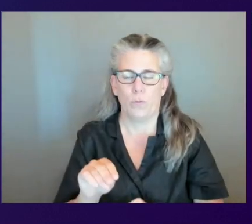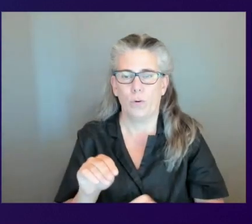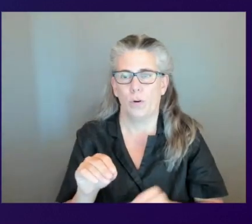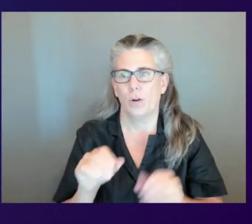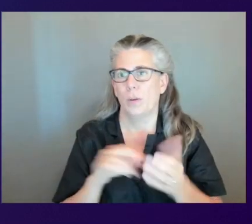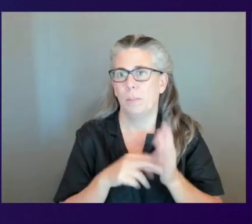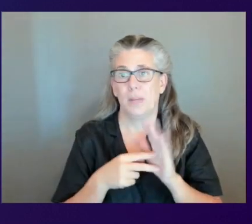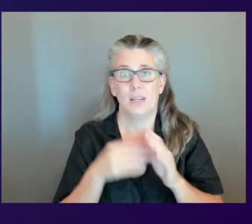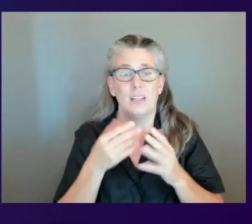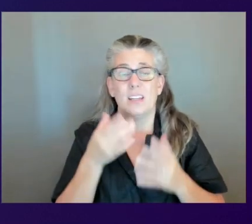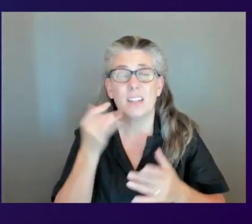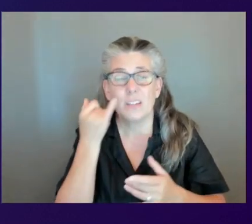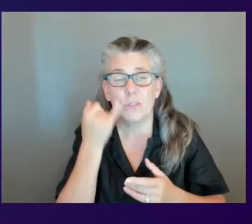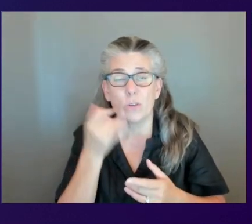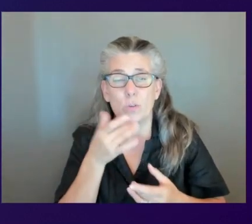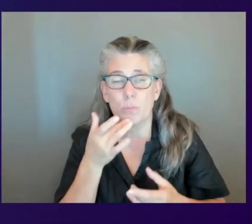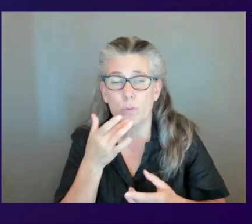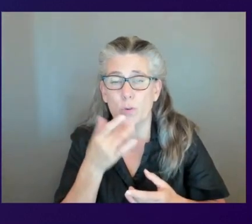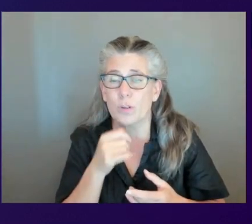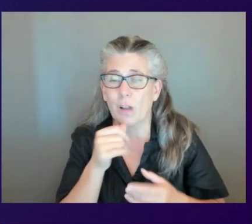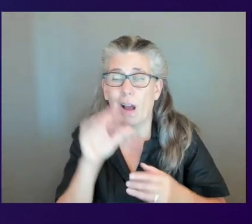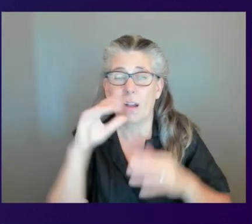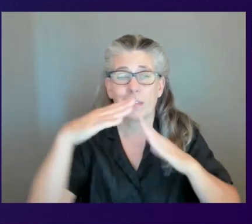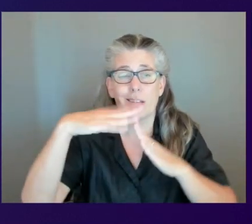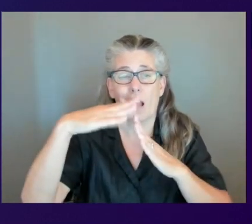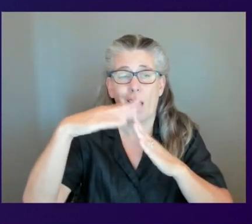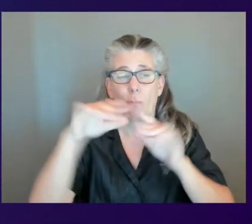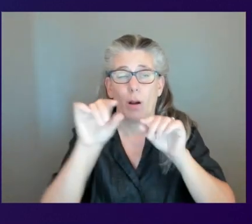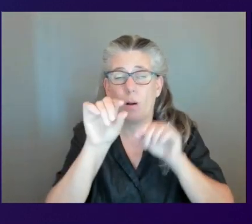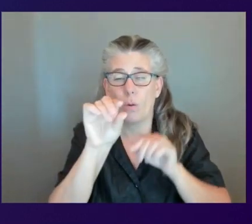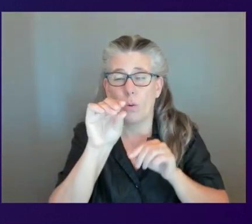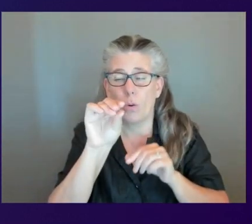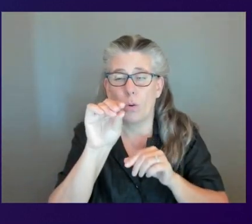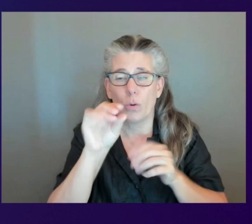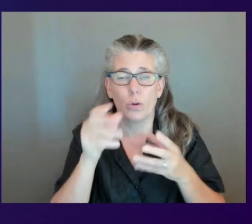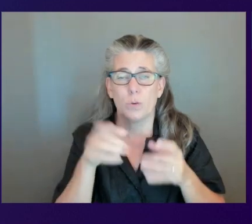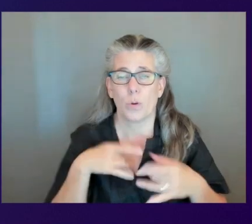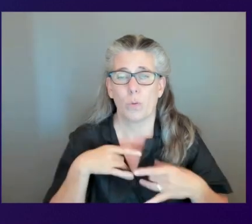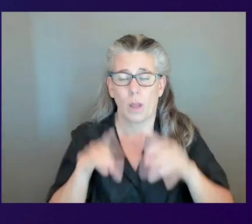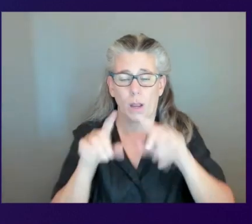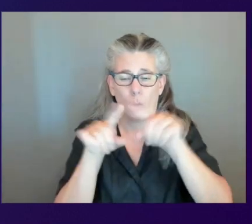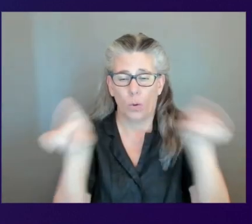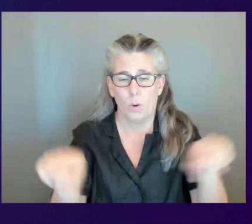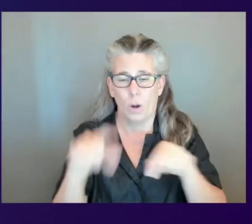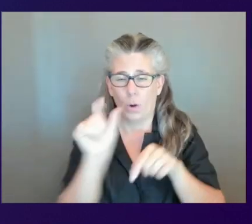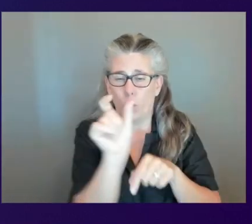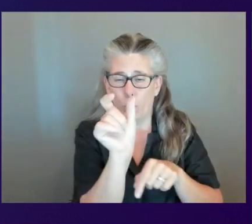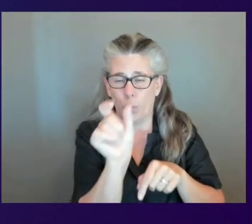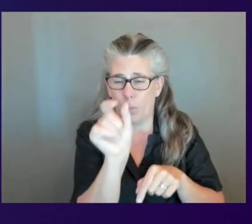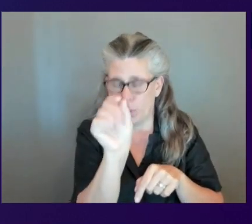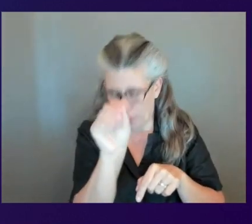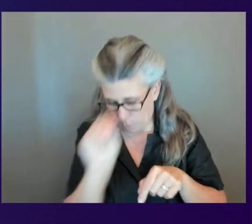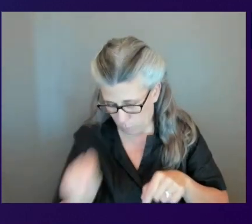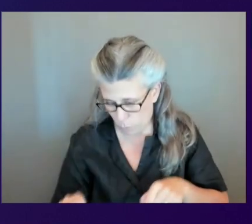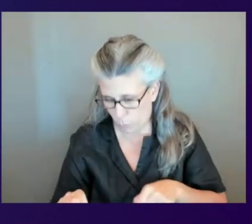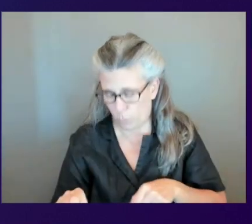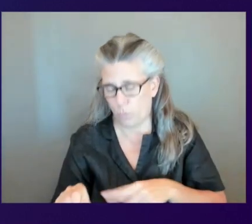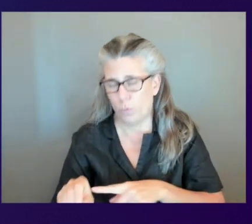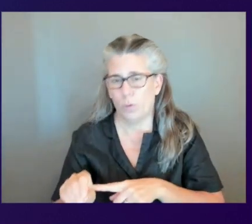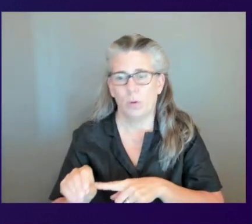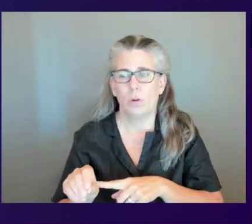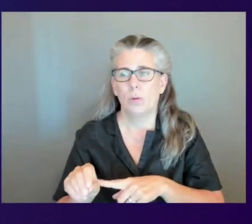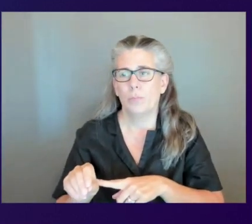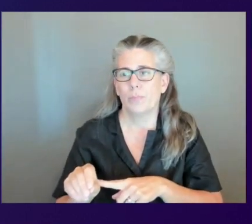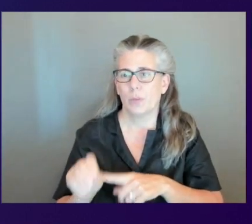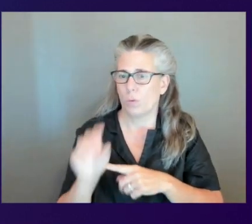it. Oh, sorry. You can. Touchpad problems. I Yep. understand. It's all good. There You you can go. drag it across the page and free up some